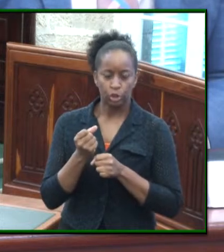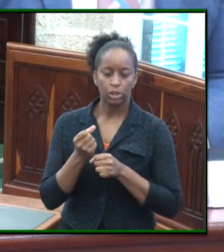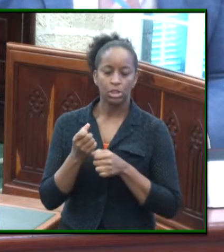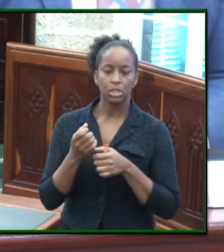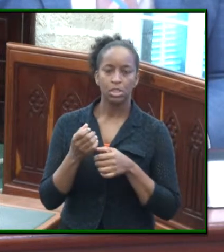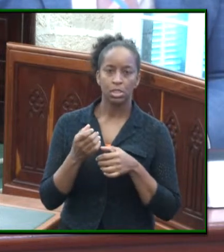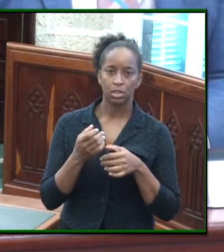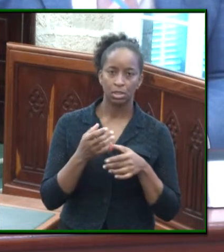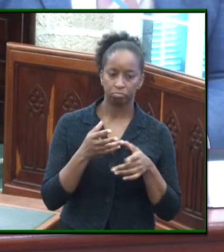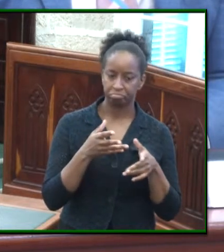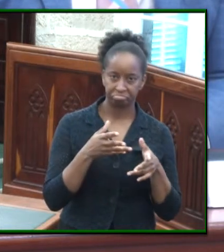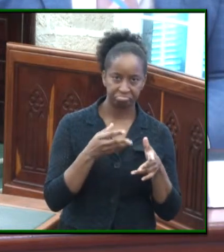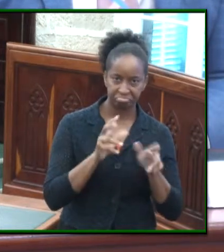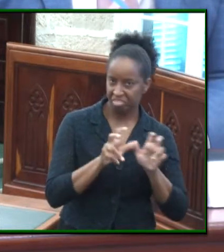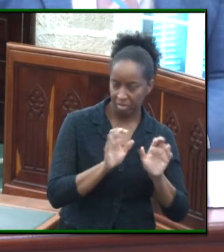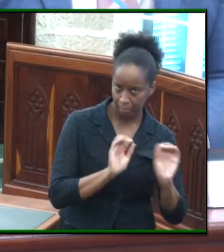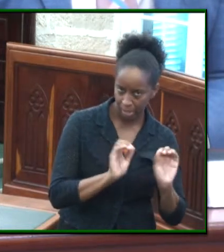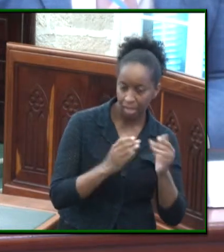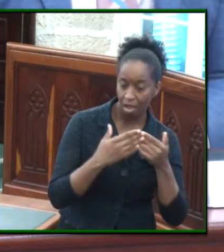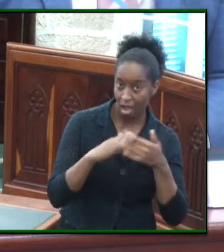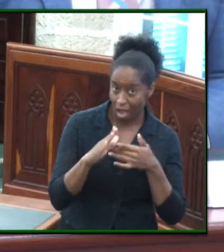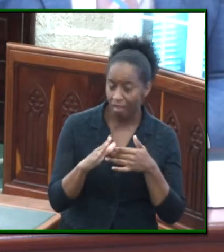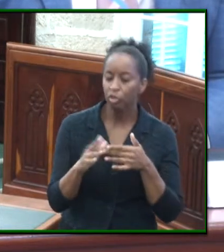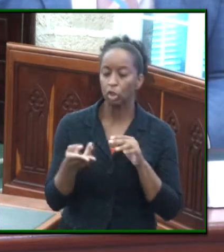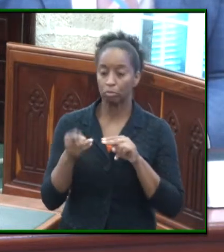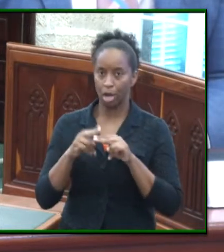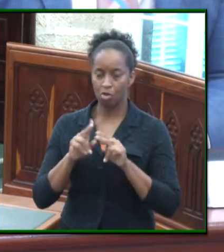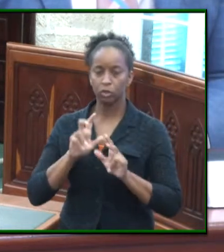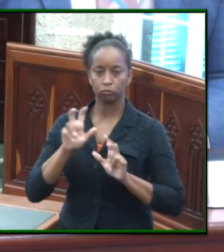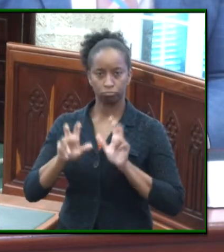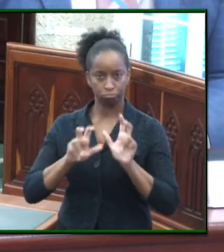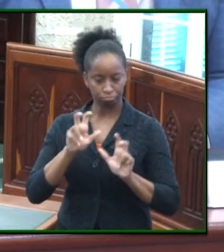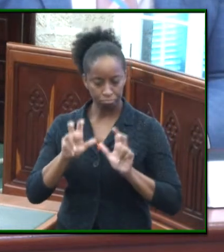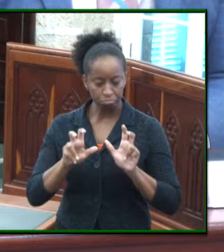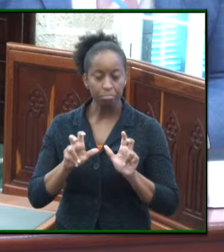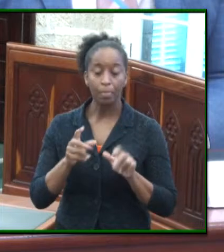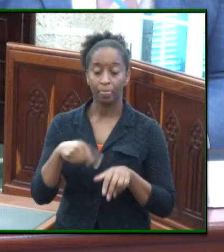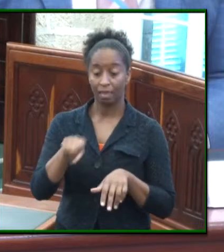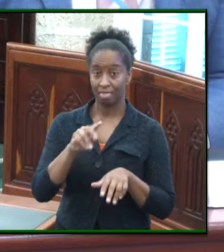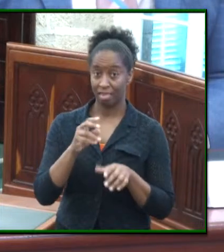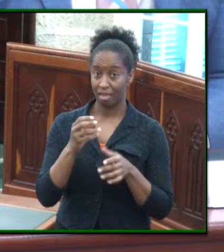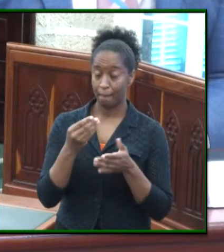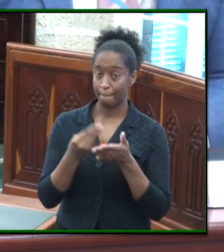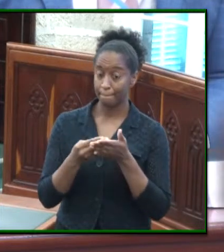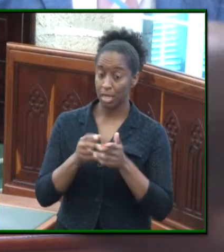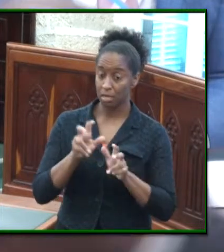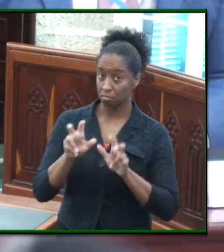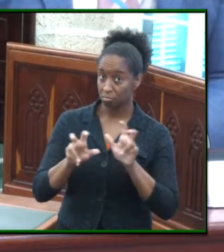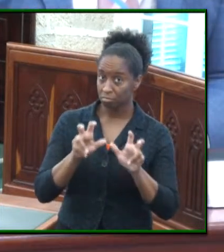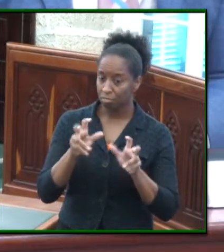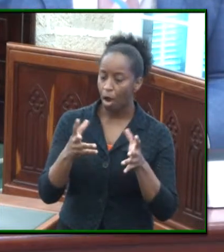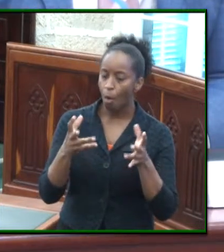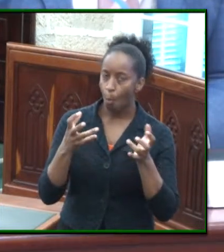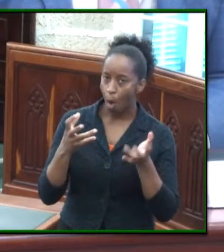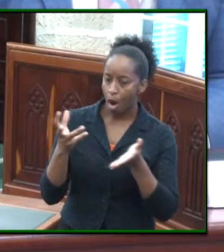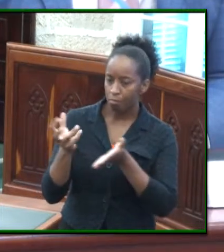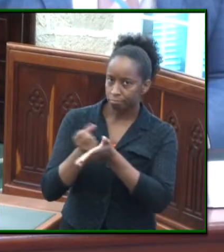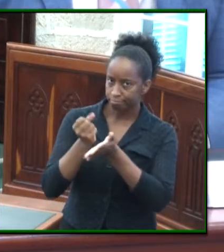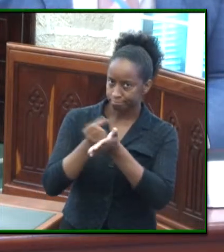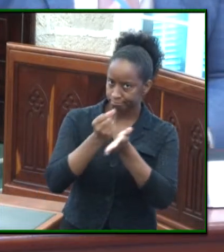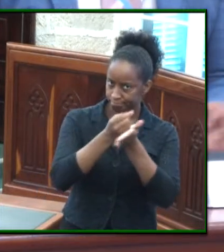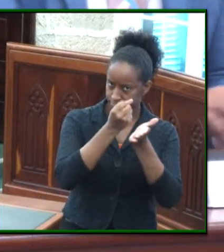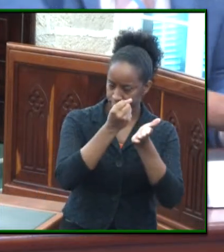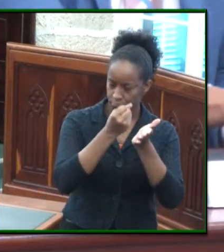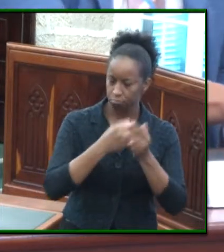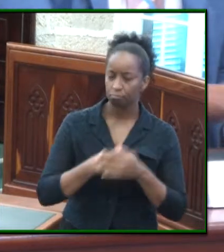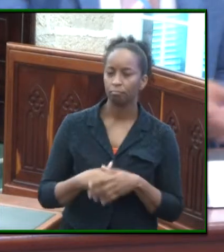judicial system. And I pose the question to you, Attorney General and your team. And it's only one question I will ask this